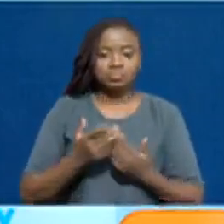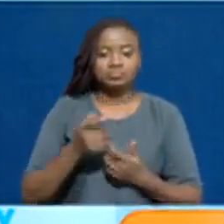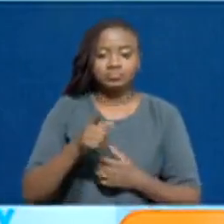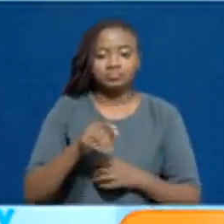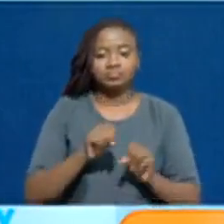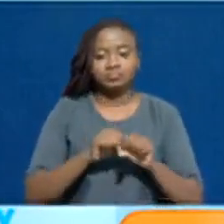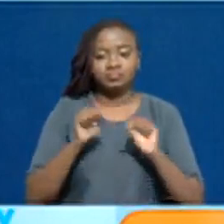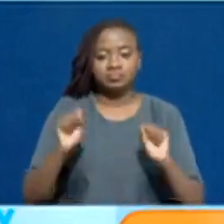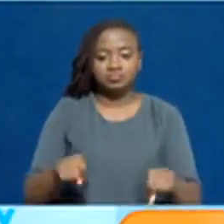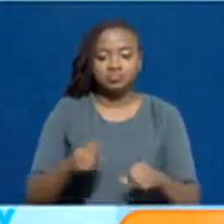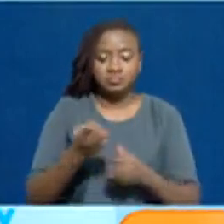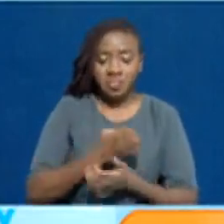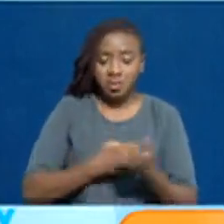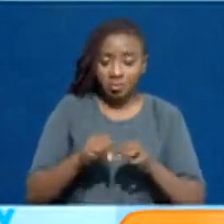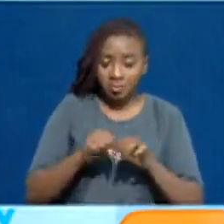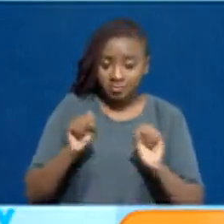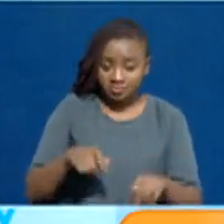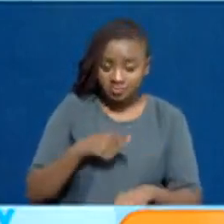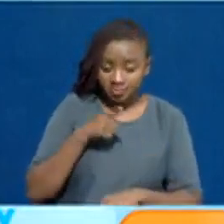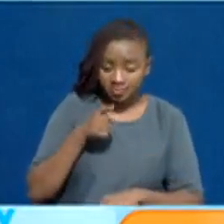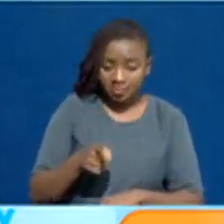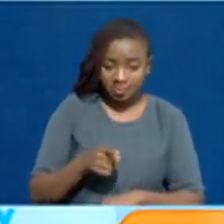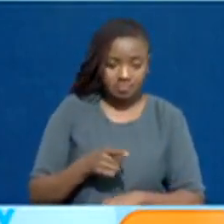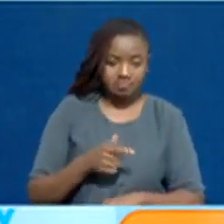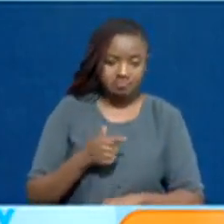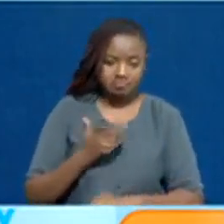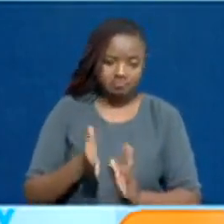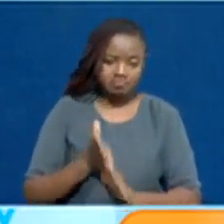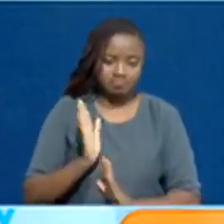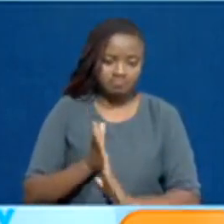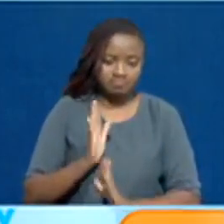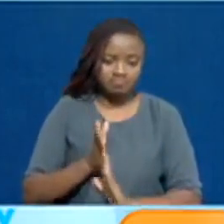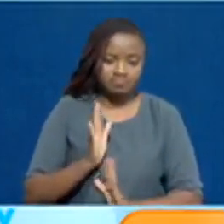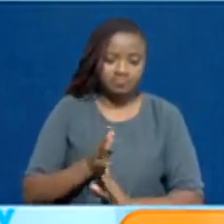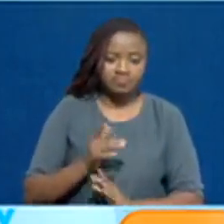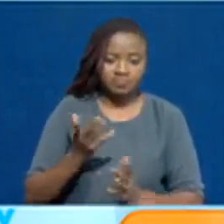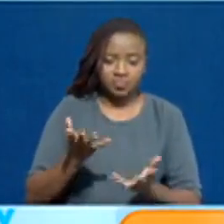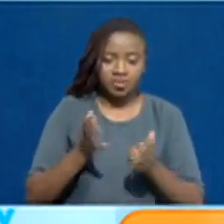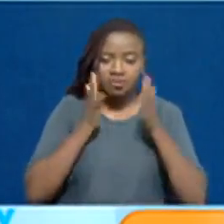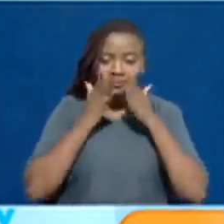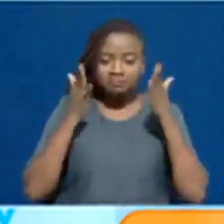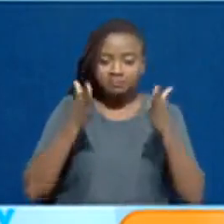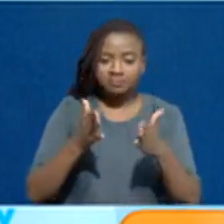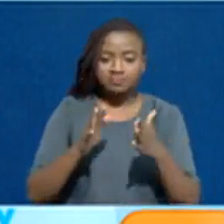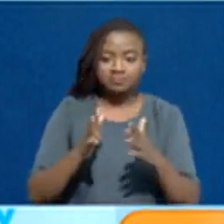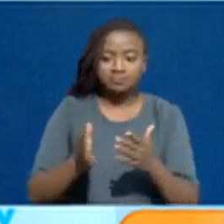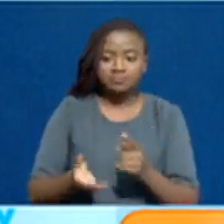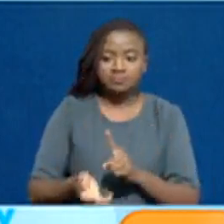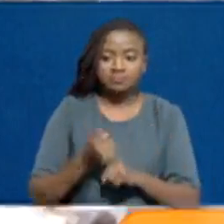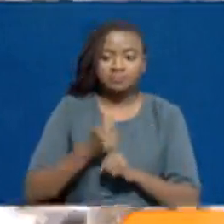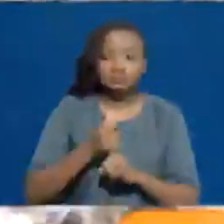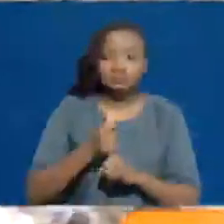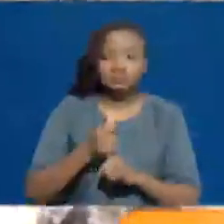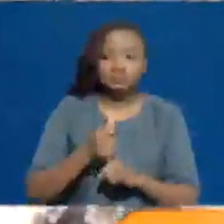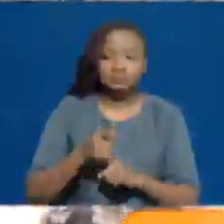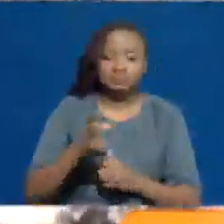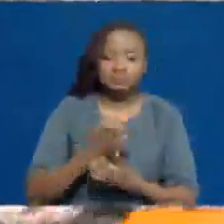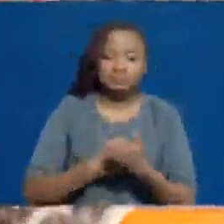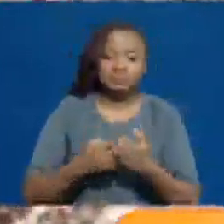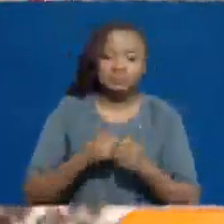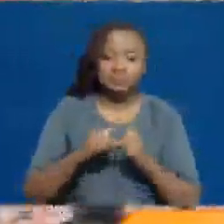of a circular economy is still a bit far-stretched, so the immediate focus for the country would be achievement of a recycling economy. K Kenya